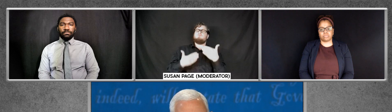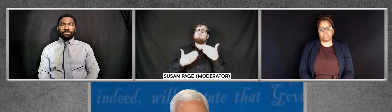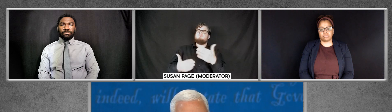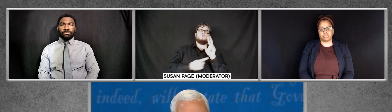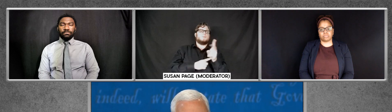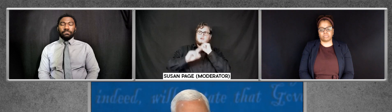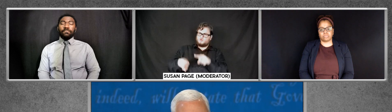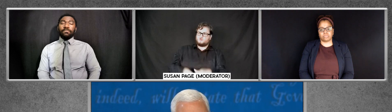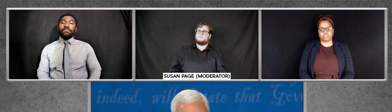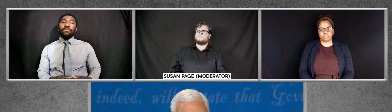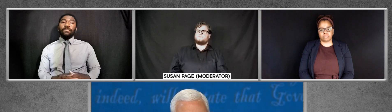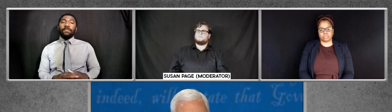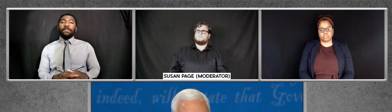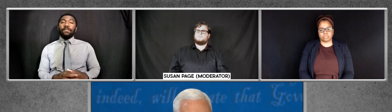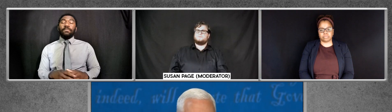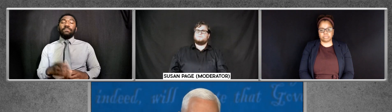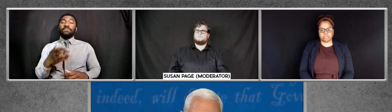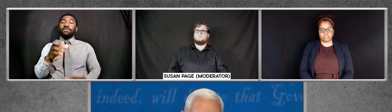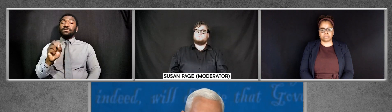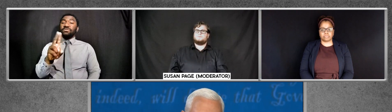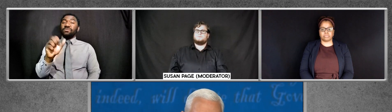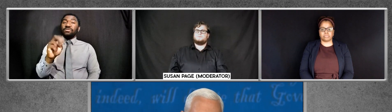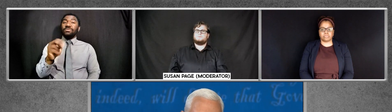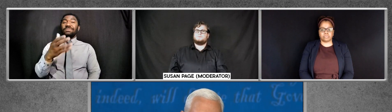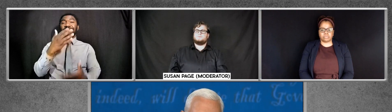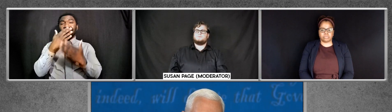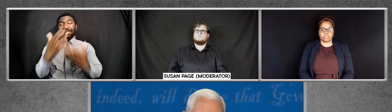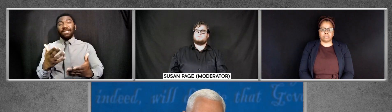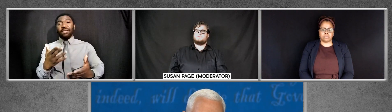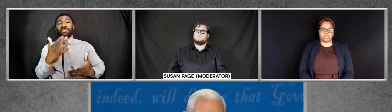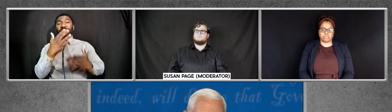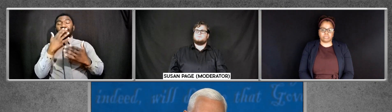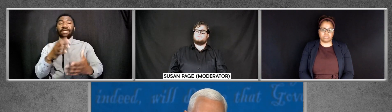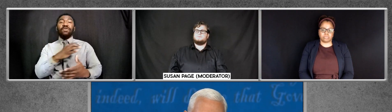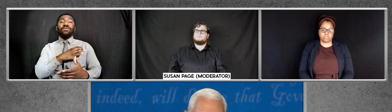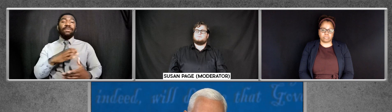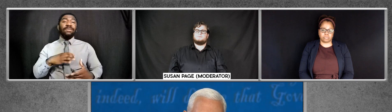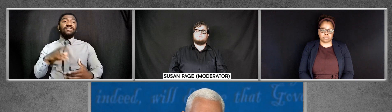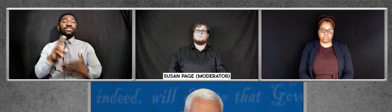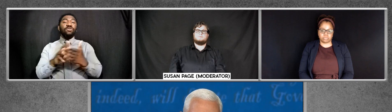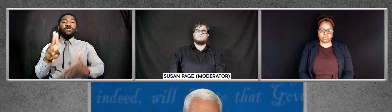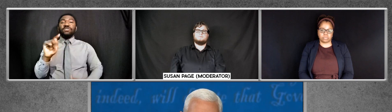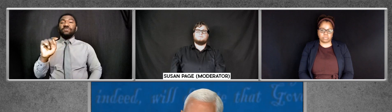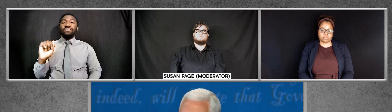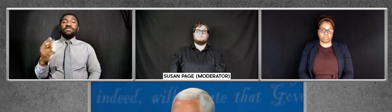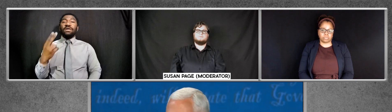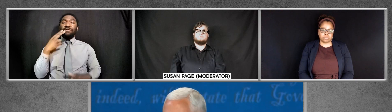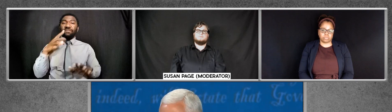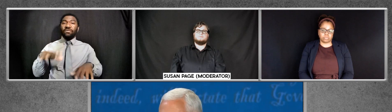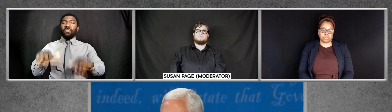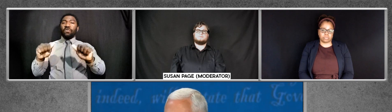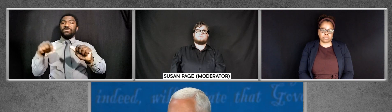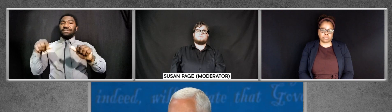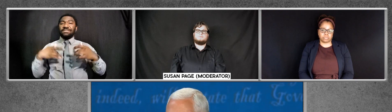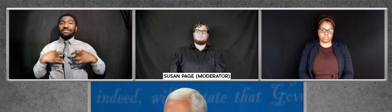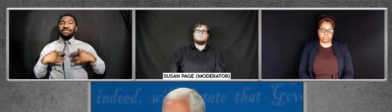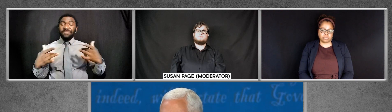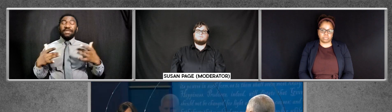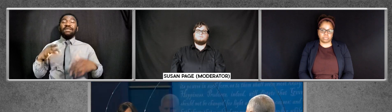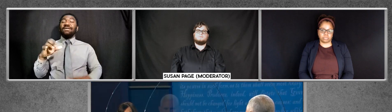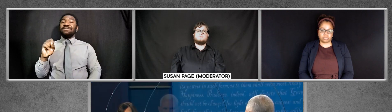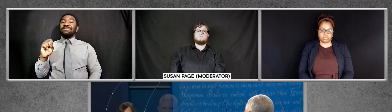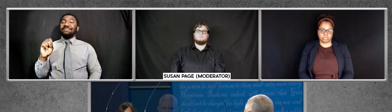Susan, thank you. And I want to thank the Commission and the University of Utah for hosting this event. And Senator Harris, it's a